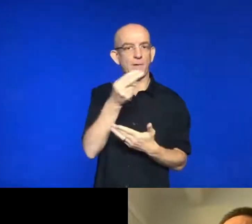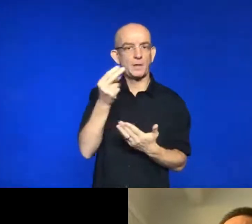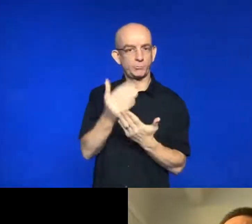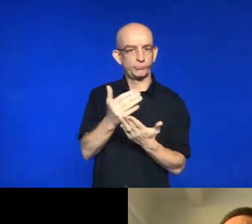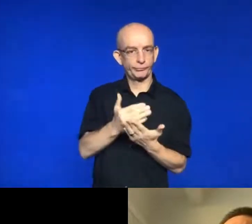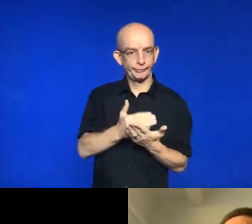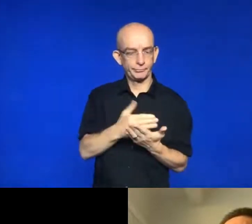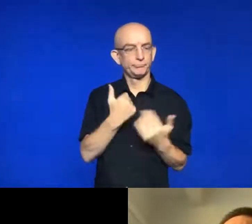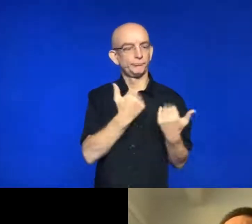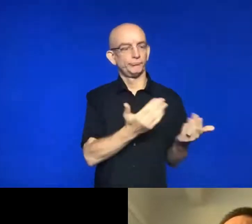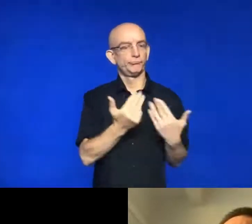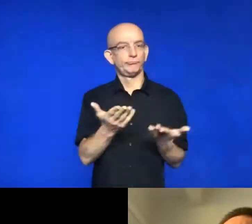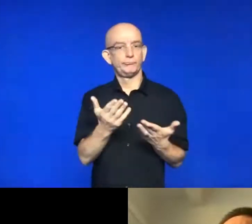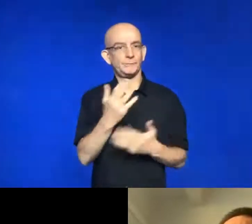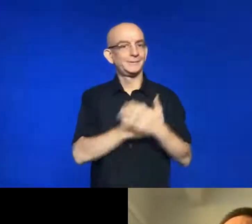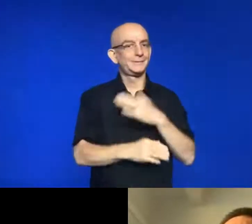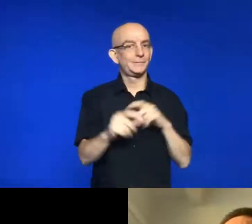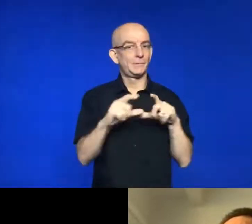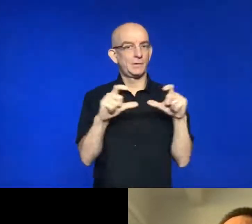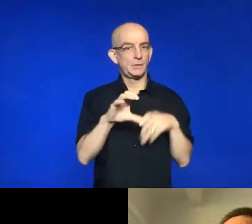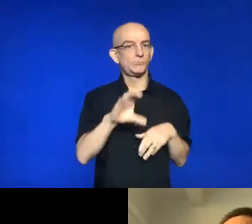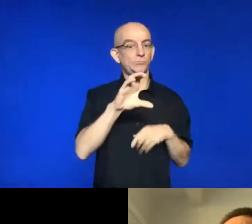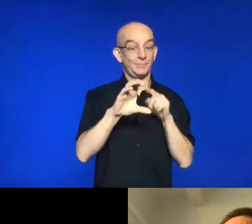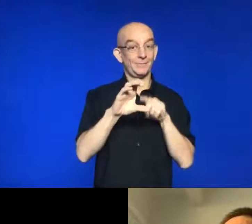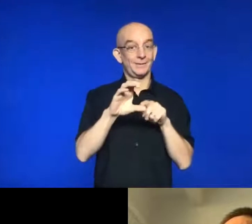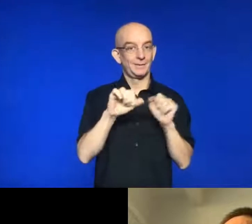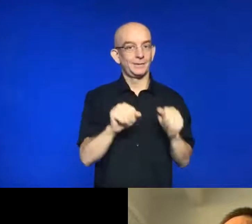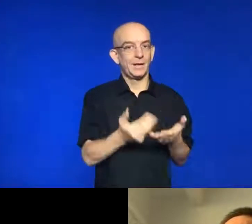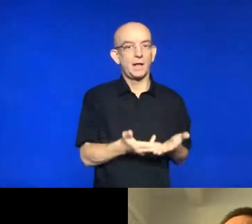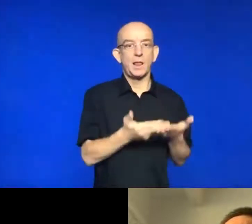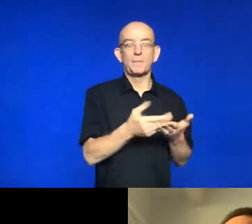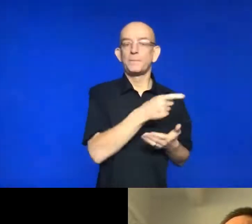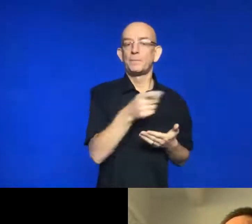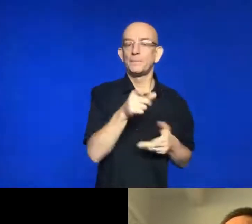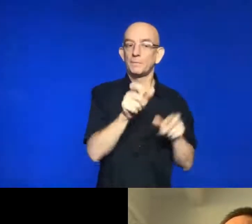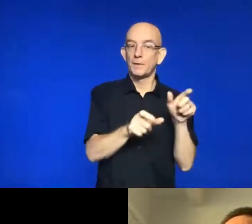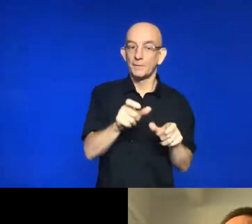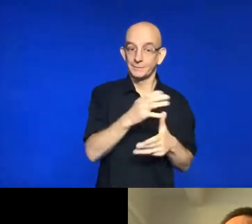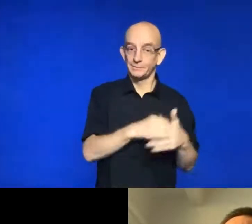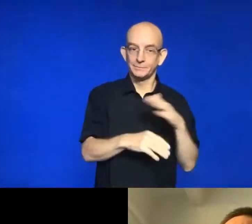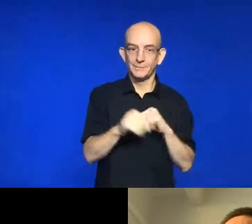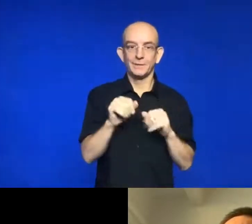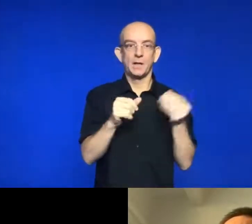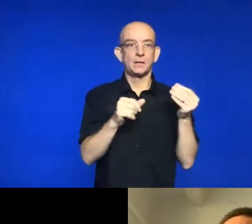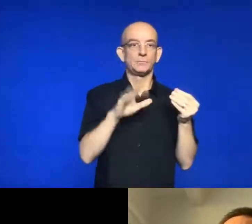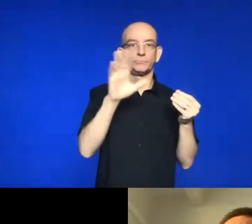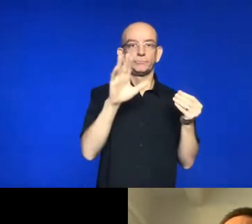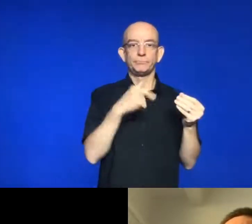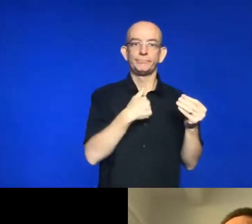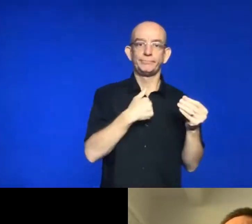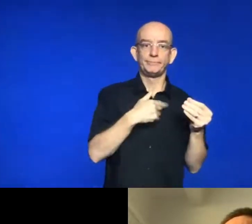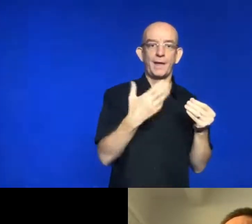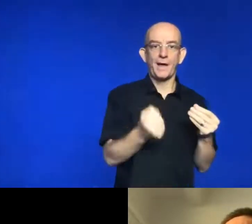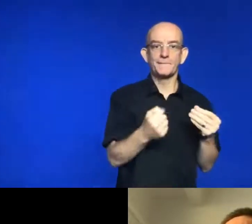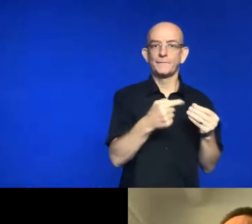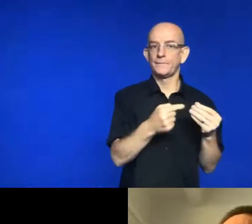disabilities in accessing social protection system and also other type of services like the one